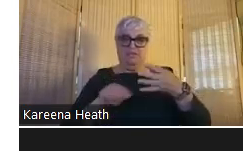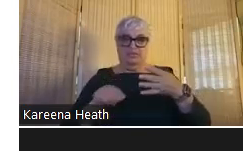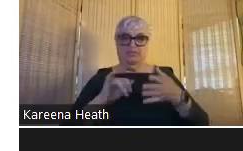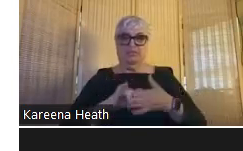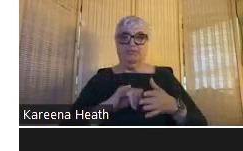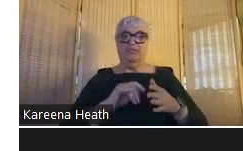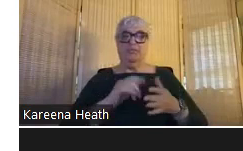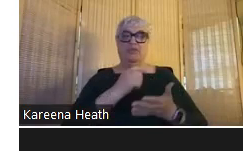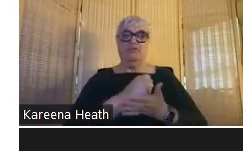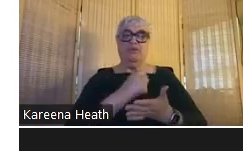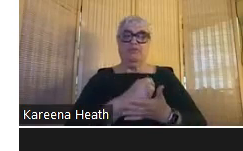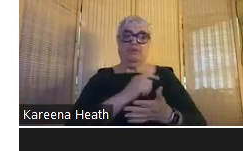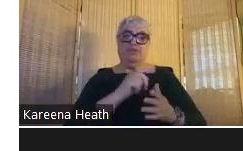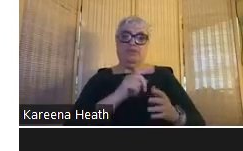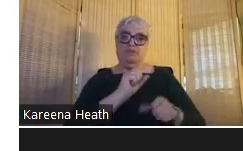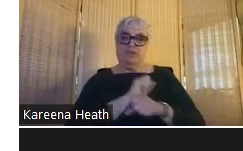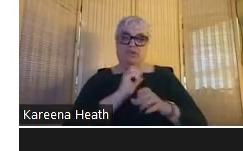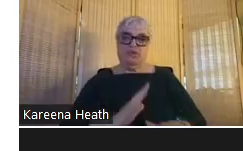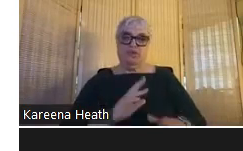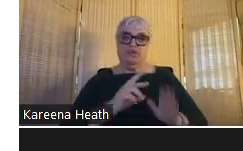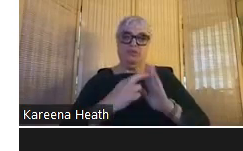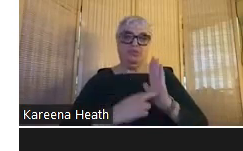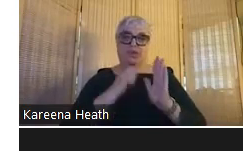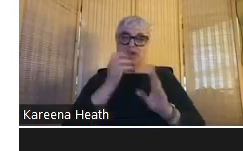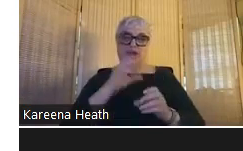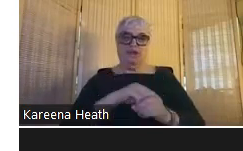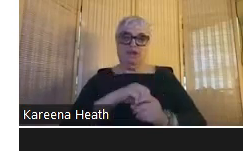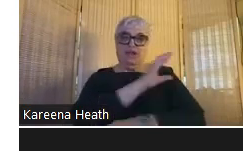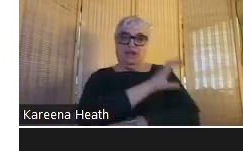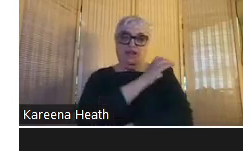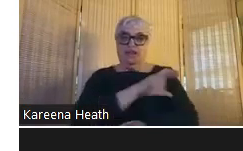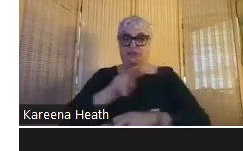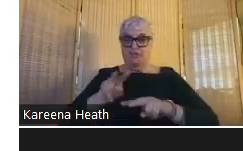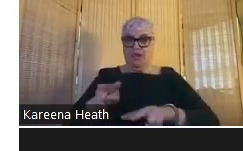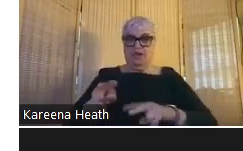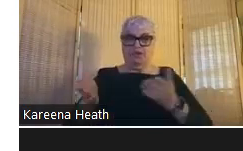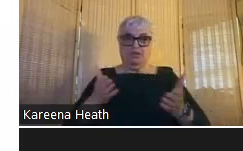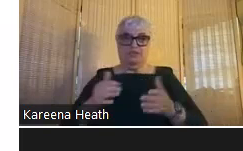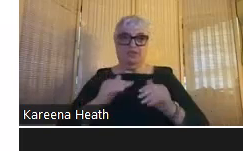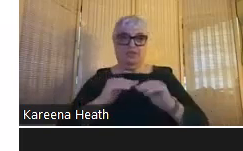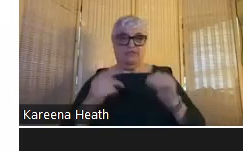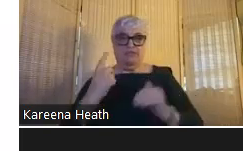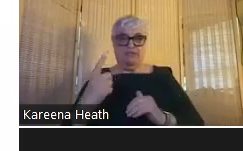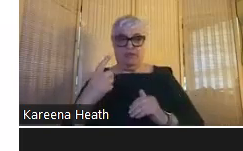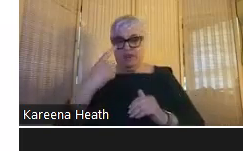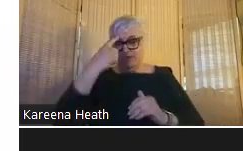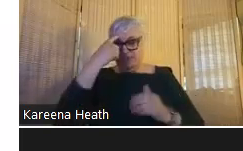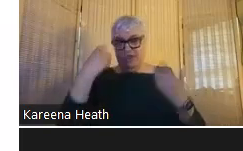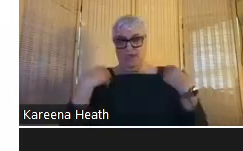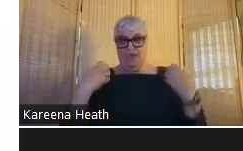treatment personnel, as we have it in the rules, does not include clinically monitored services. So the level 1 mental health transitional living